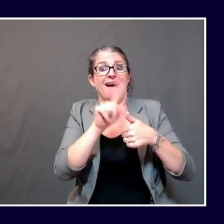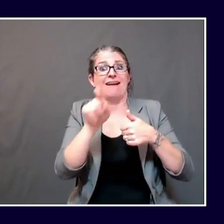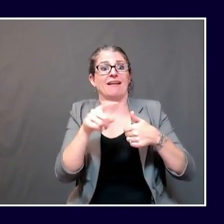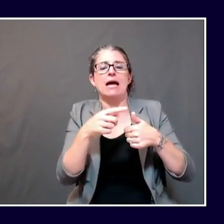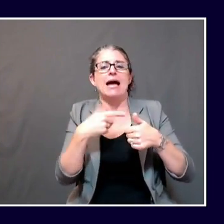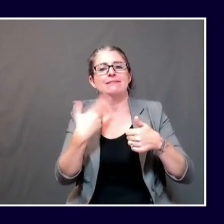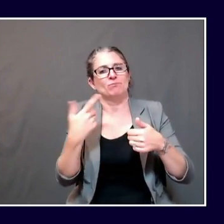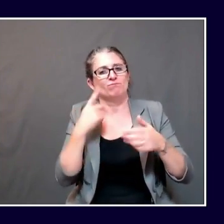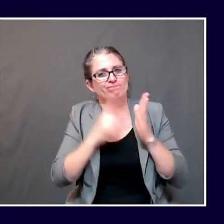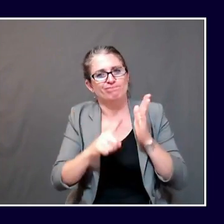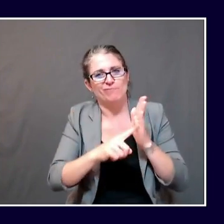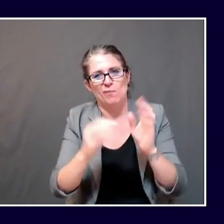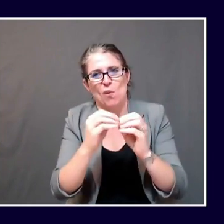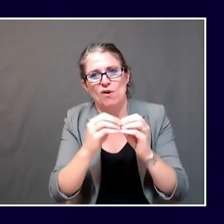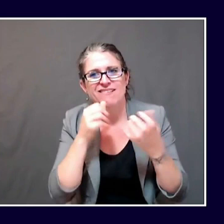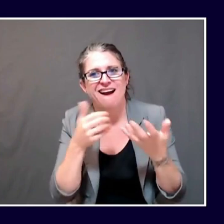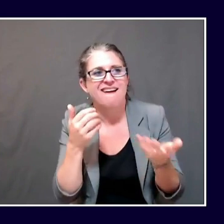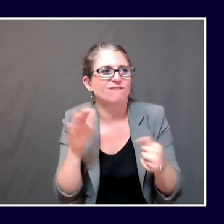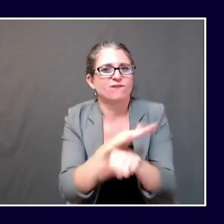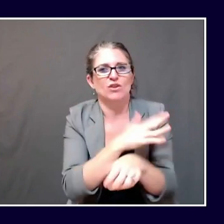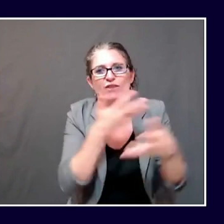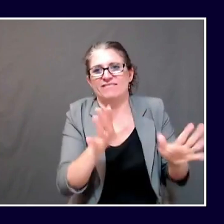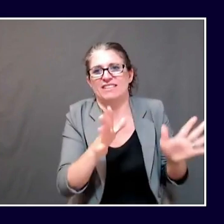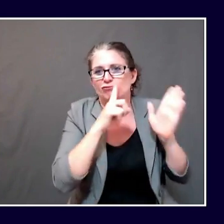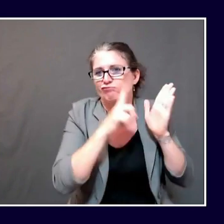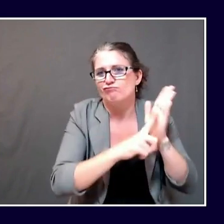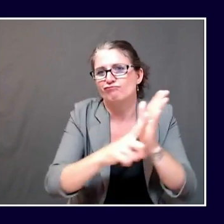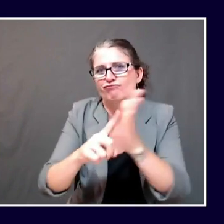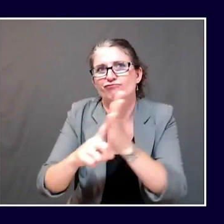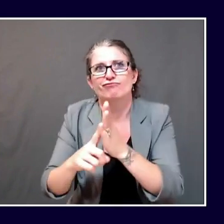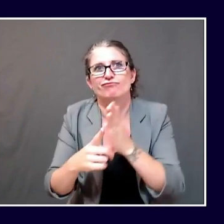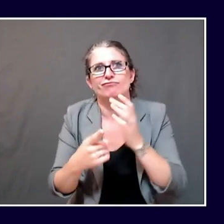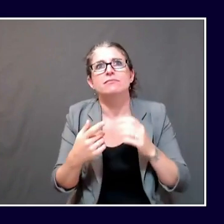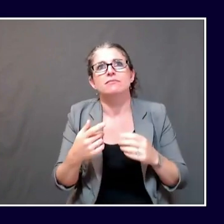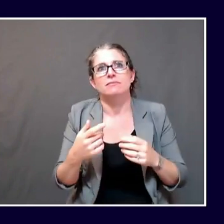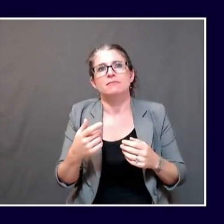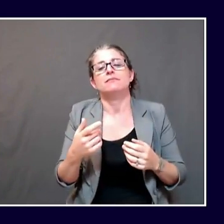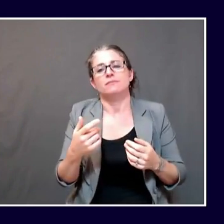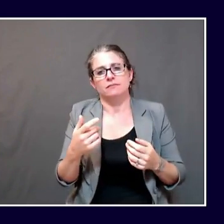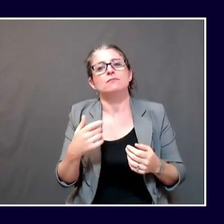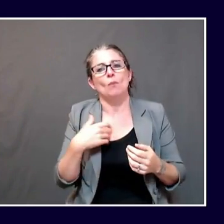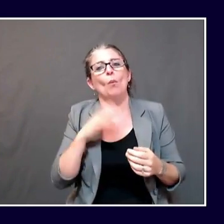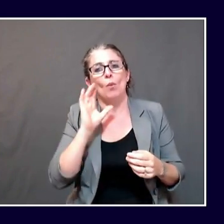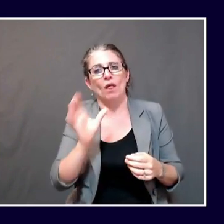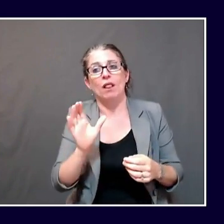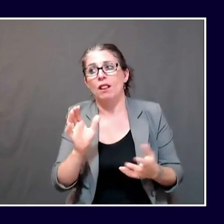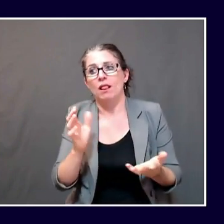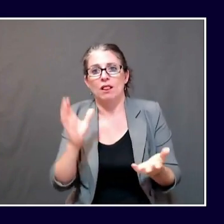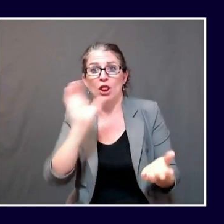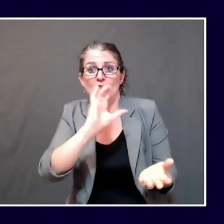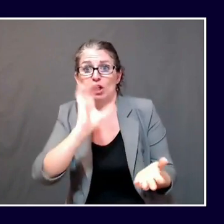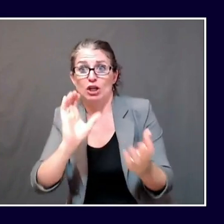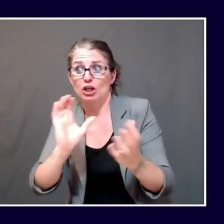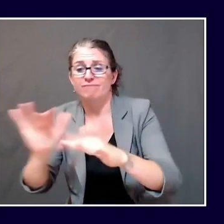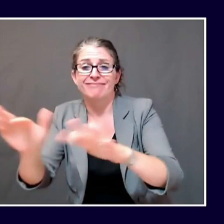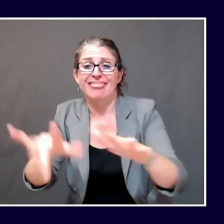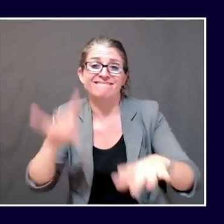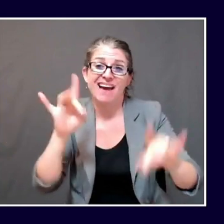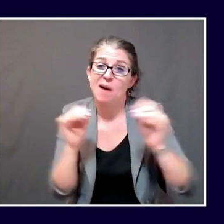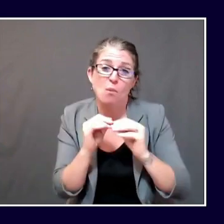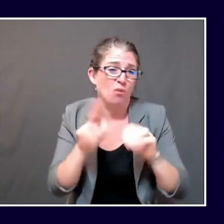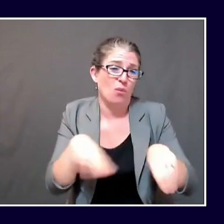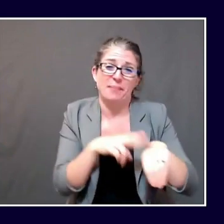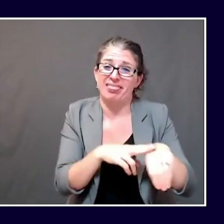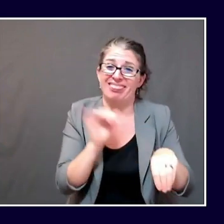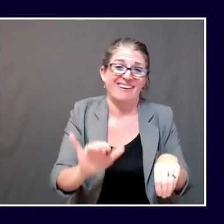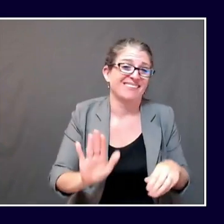within the same day, and we ask a series of detailed questions, and those questions are designed to,